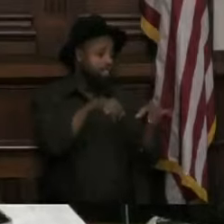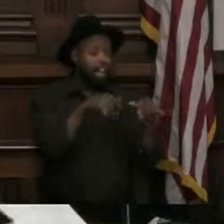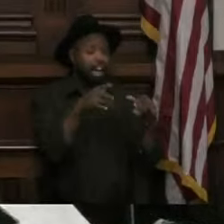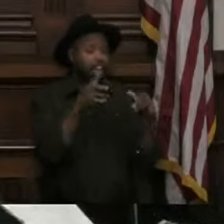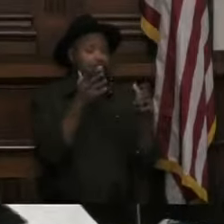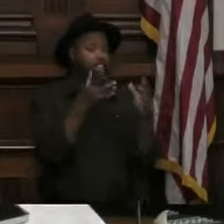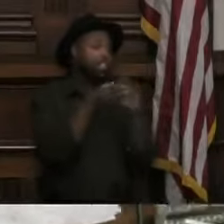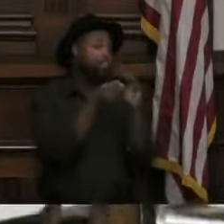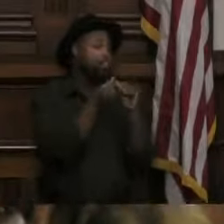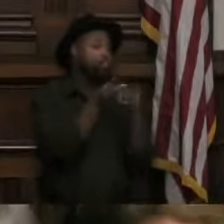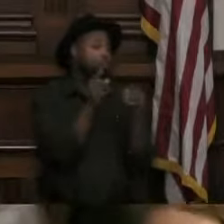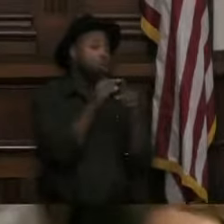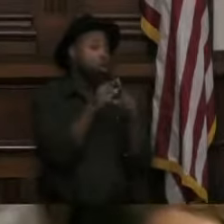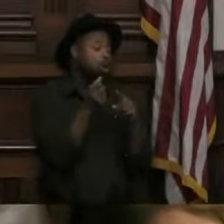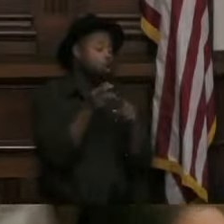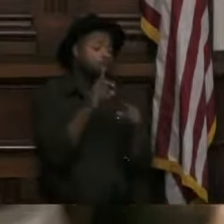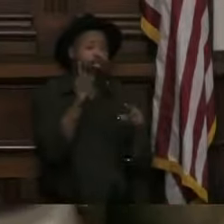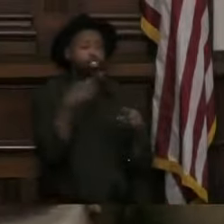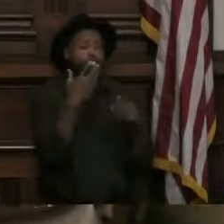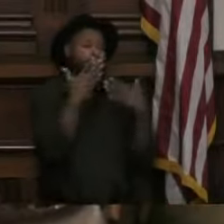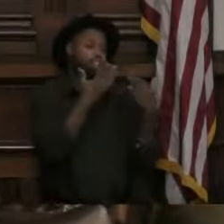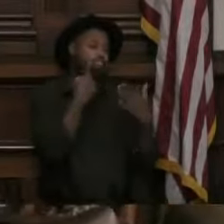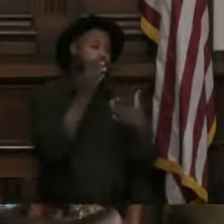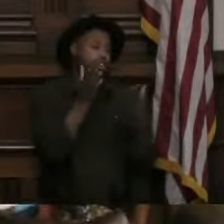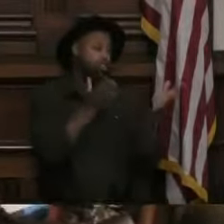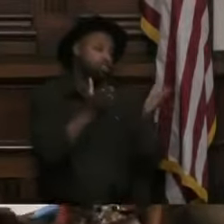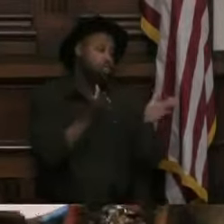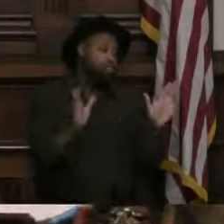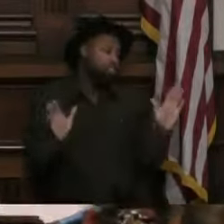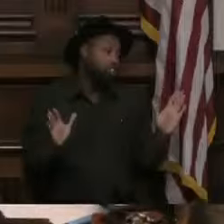also happy to just thank you for your service.